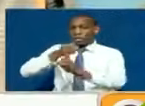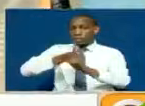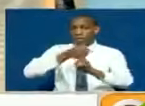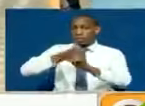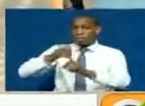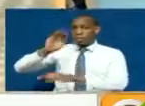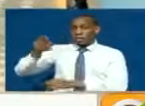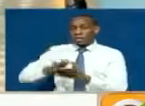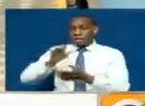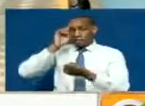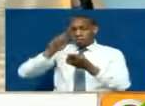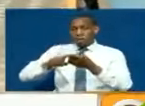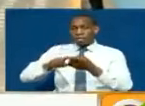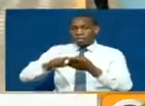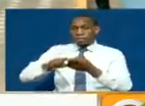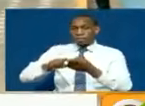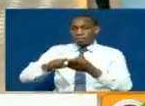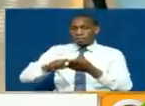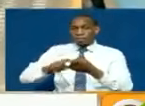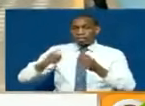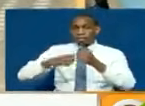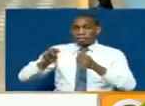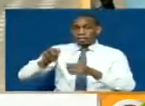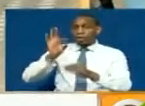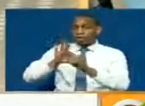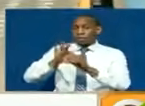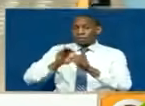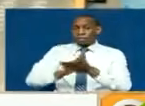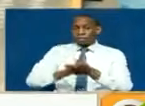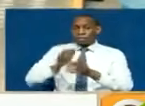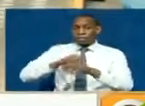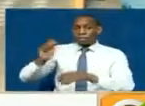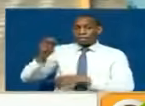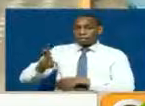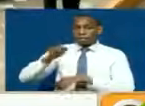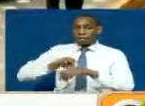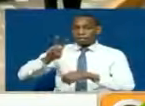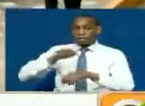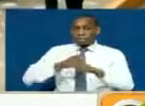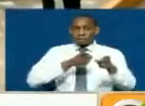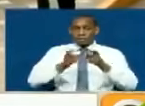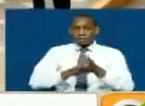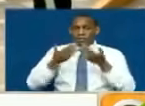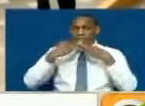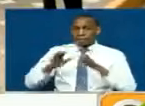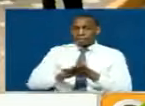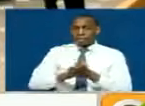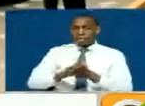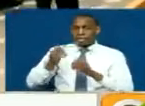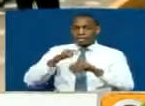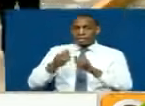the region, seeking a slice of the mountain's estimated 6 million vote basket as President Kenyatta's two-term tenure lapses in